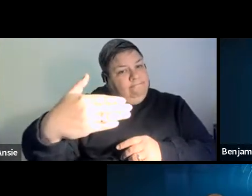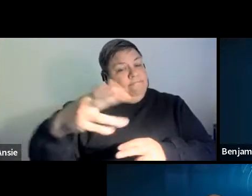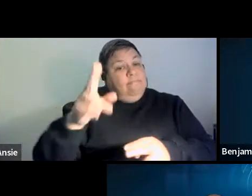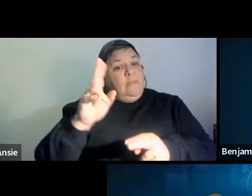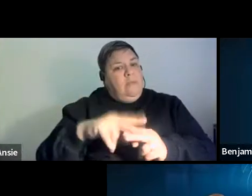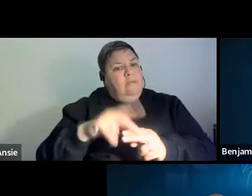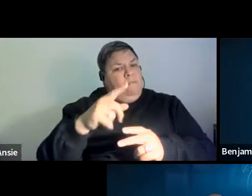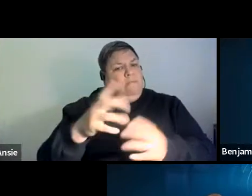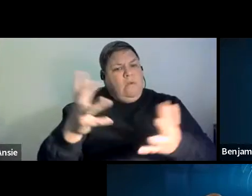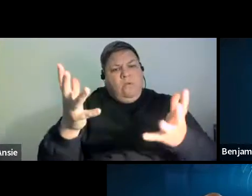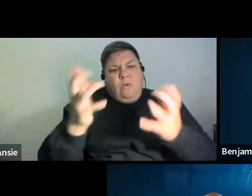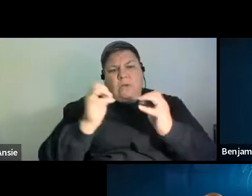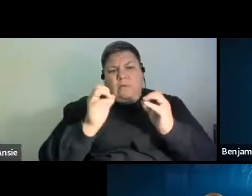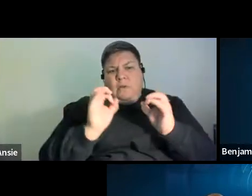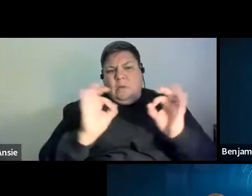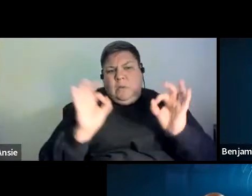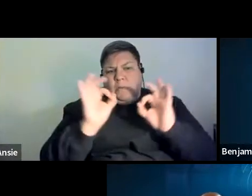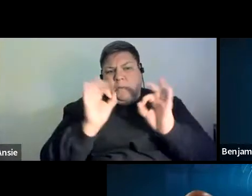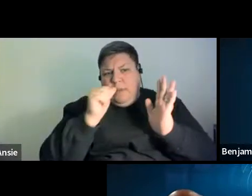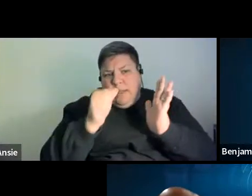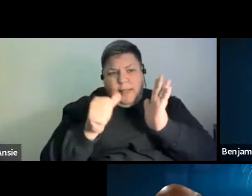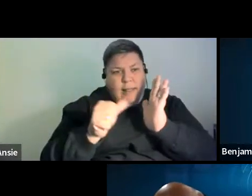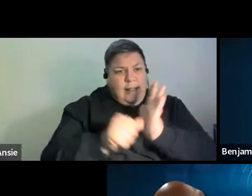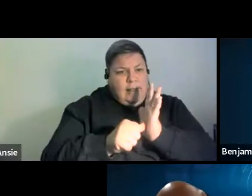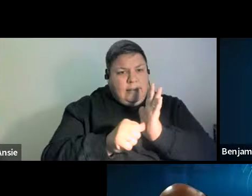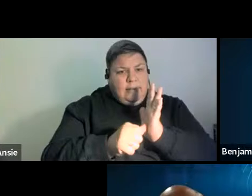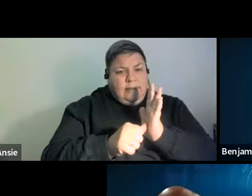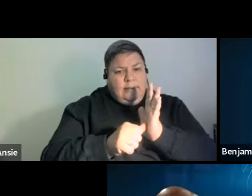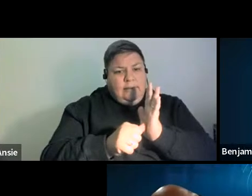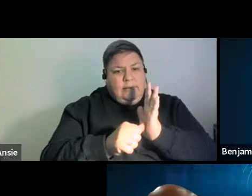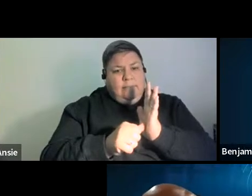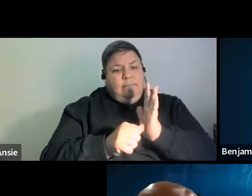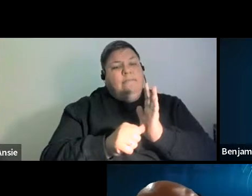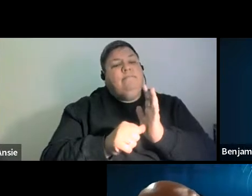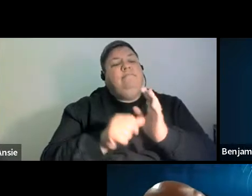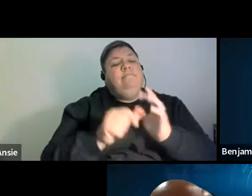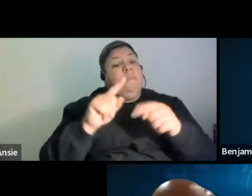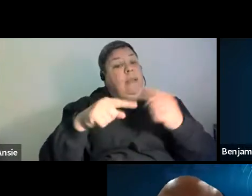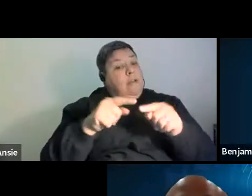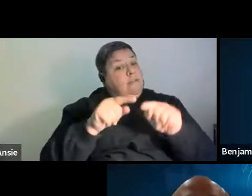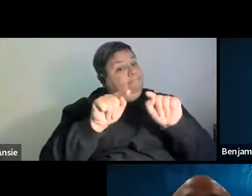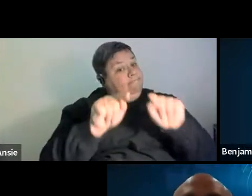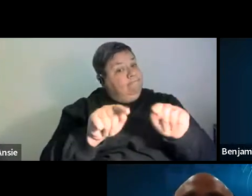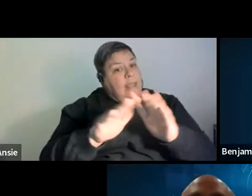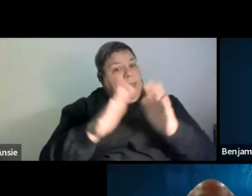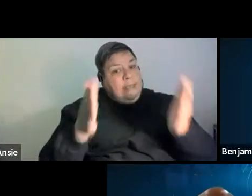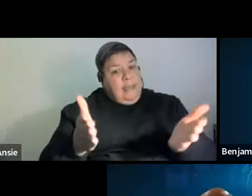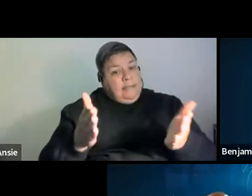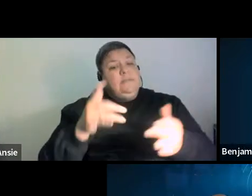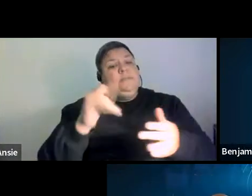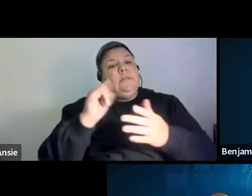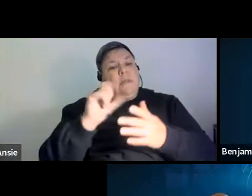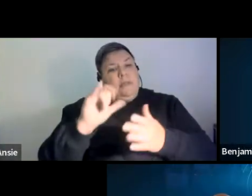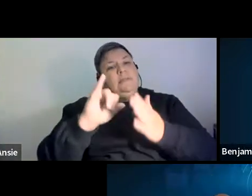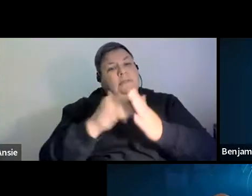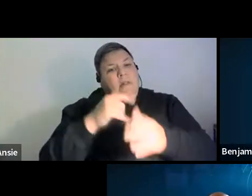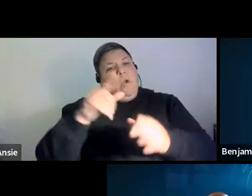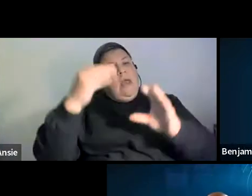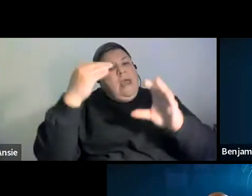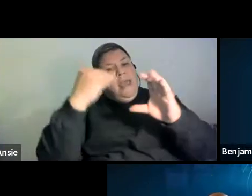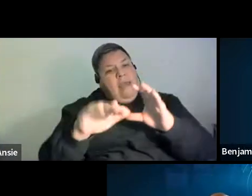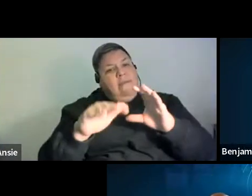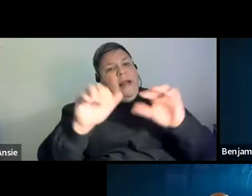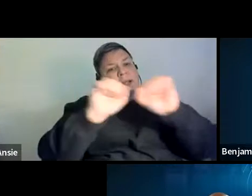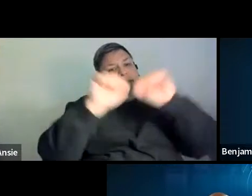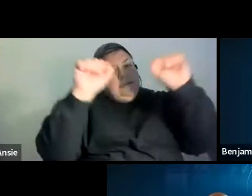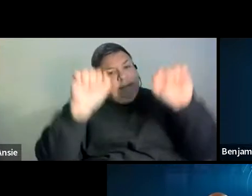received the letter in the form of a letter, the outcome of the case, they can still go to the e-filing system